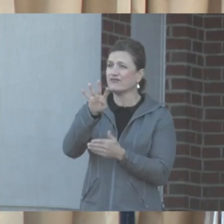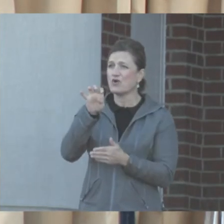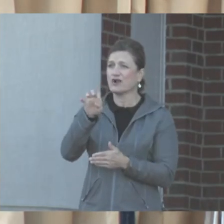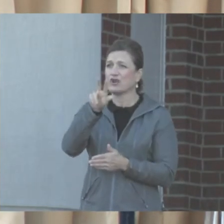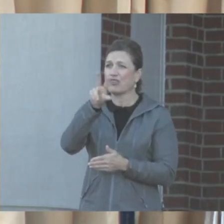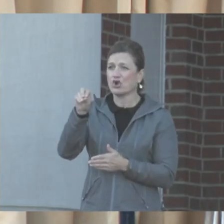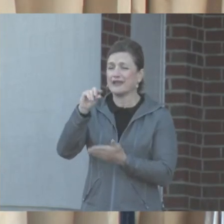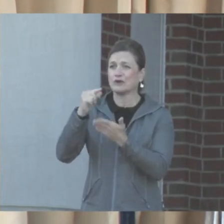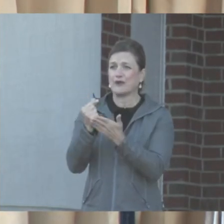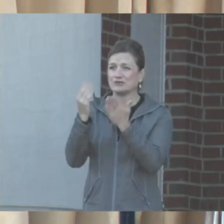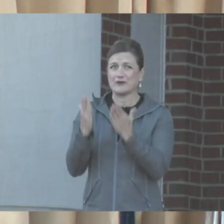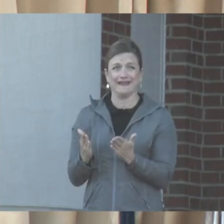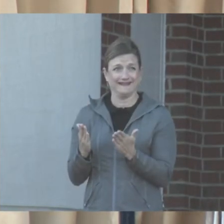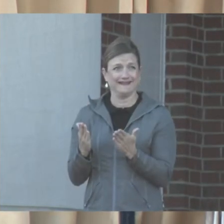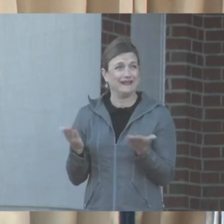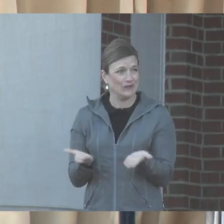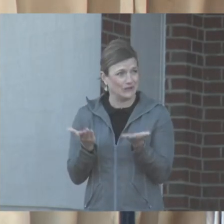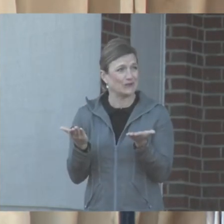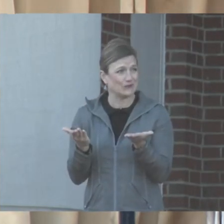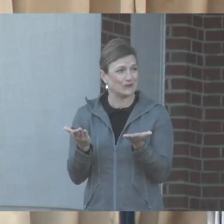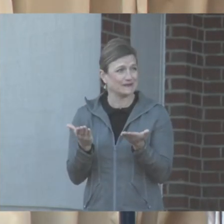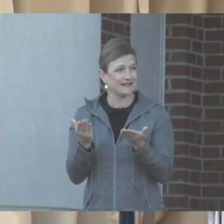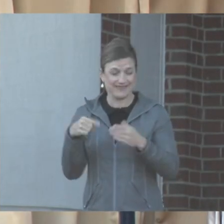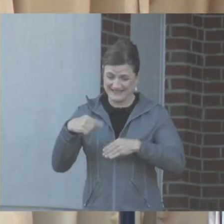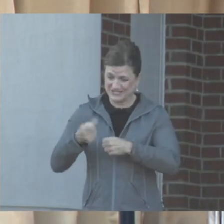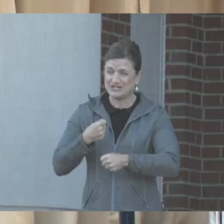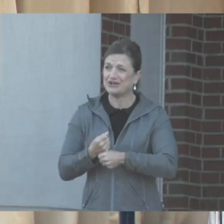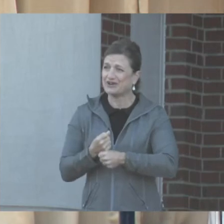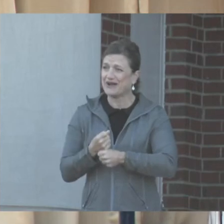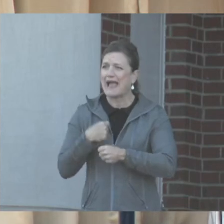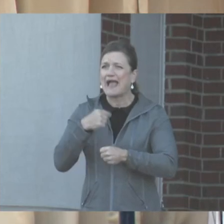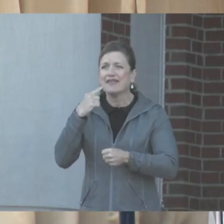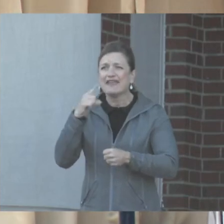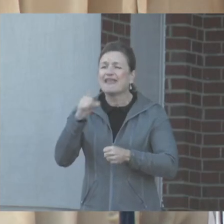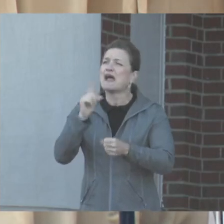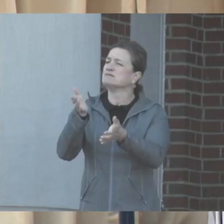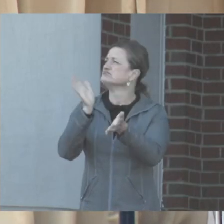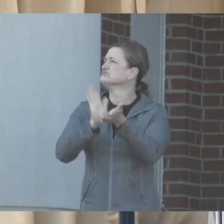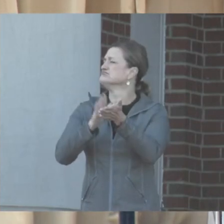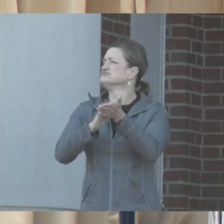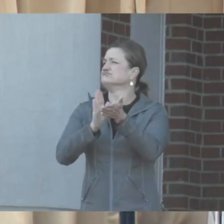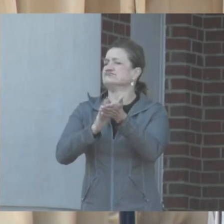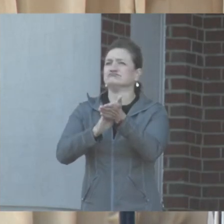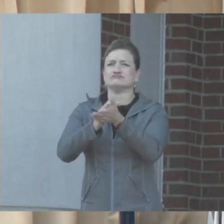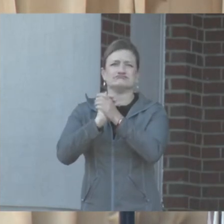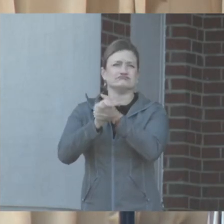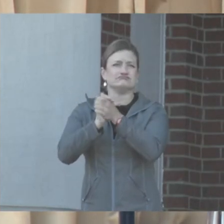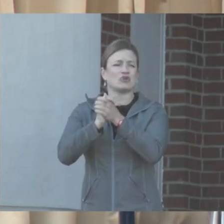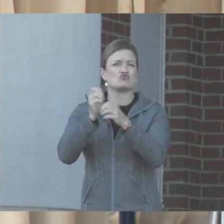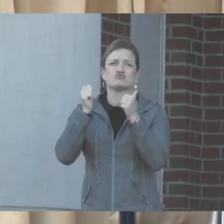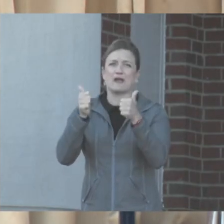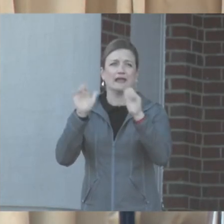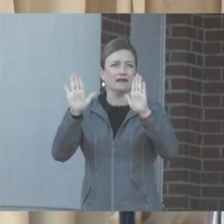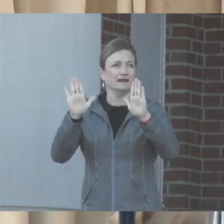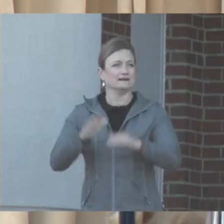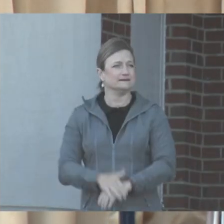2,430 graduates of Central Piedmont Community College this year, and I think that deserves a round of applause.